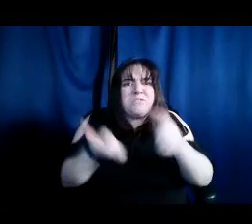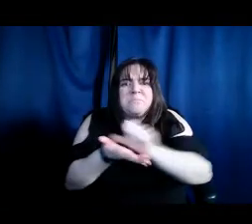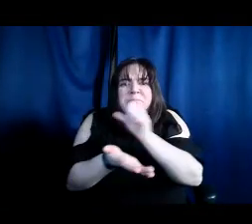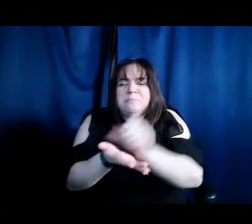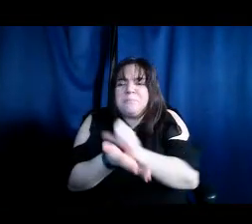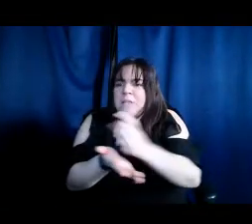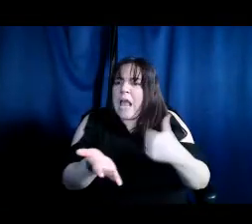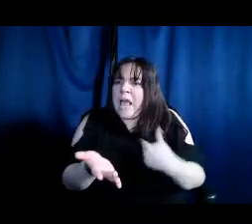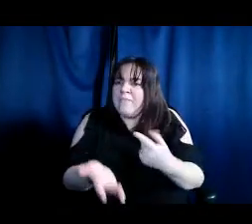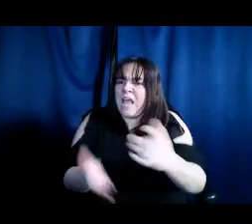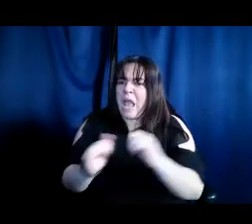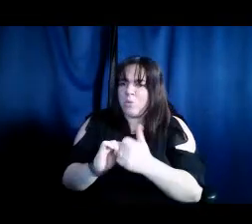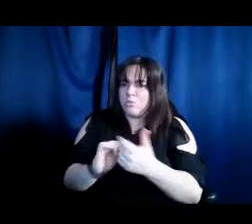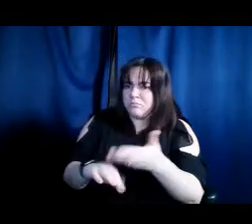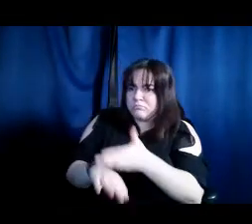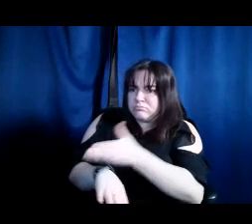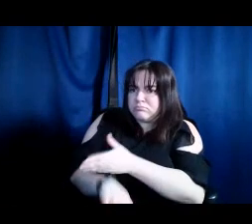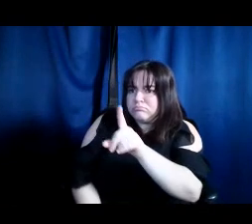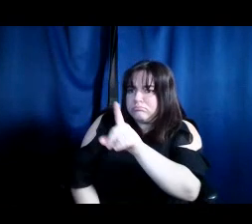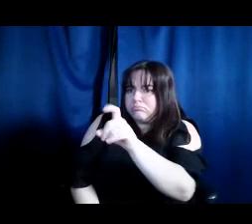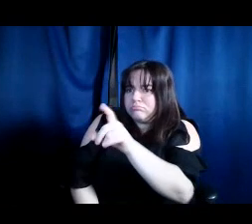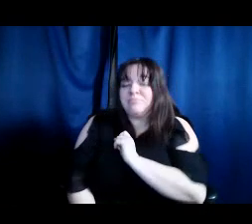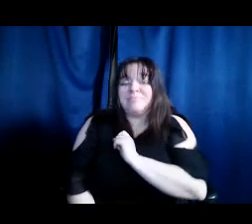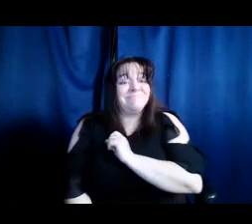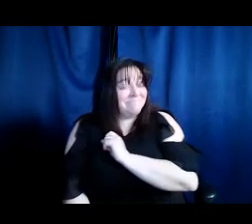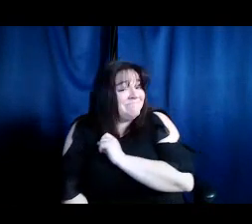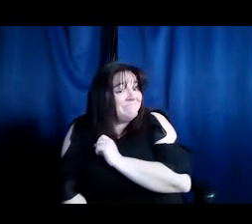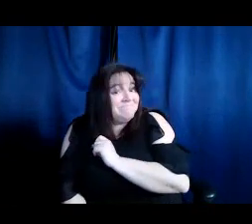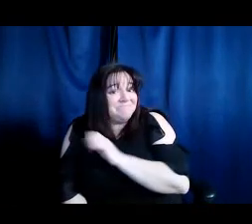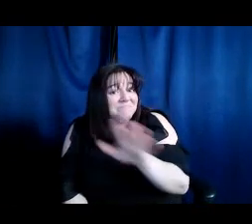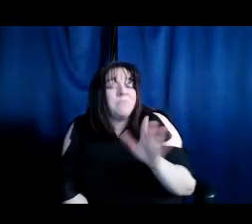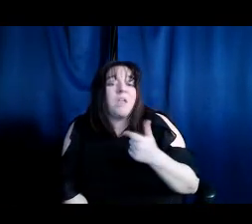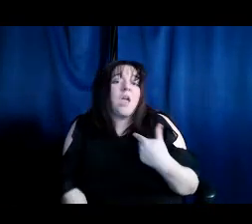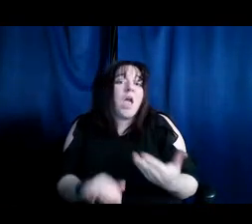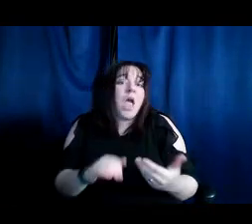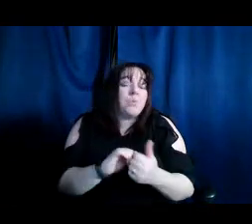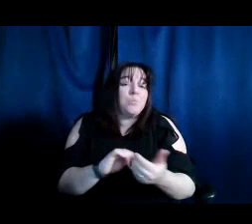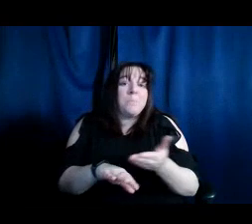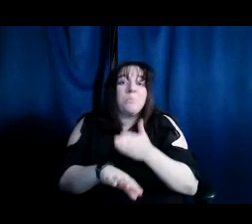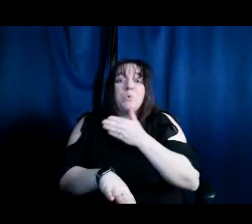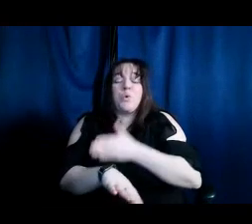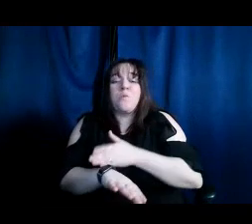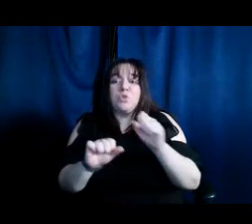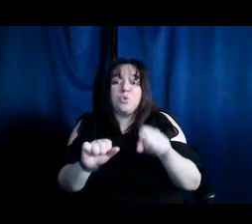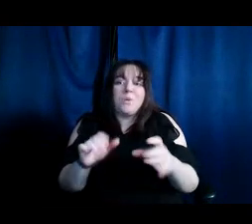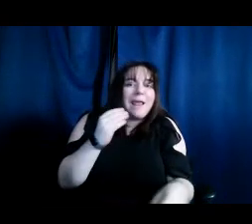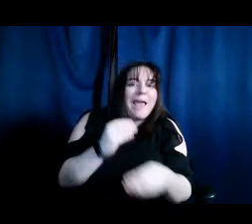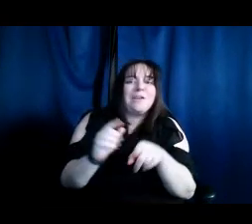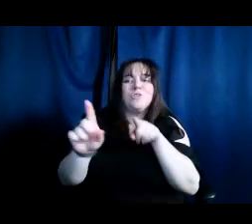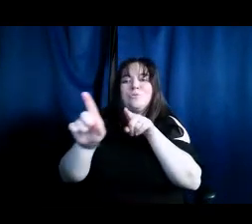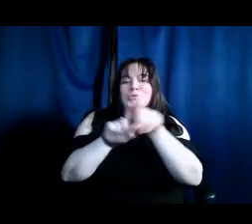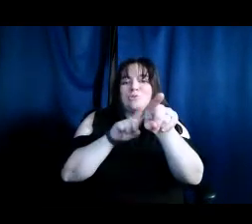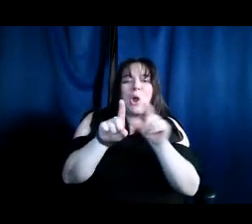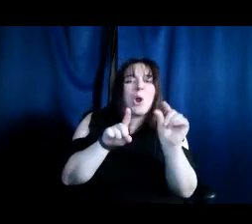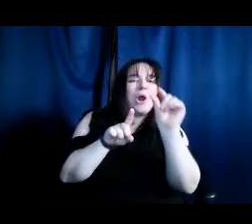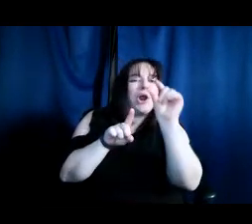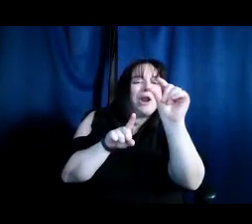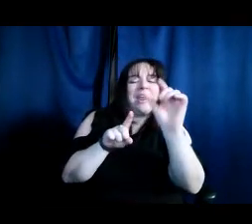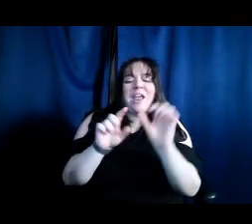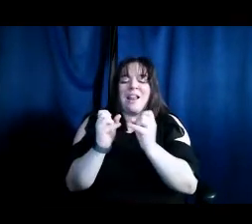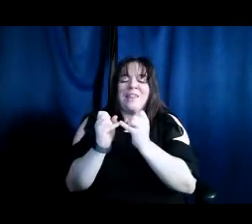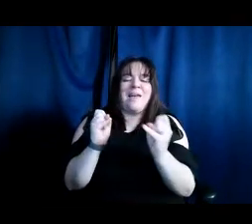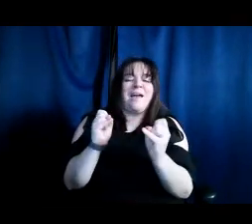improve this? Shelly, adding a star icon and line provides color redundancy, so color